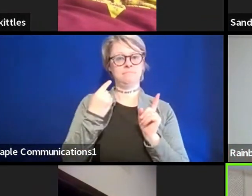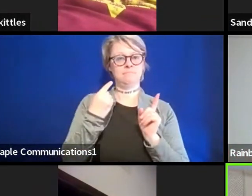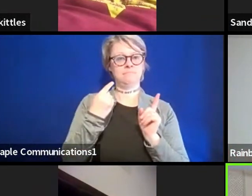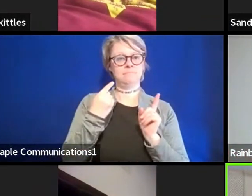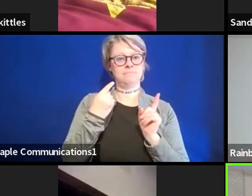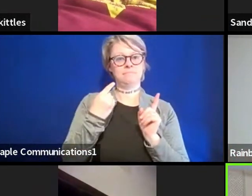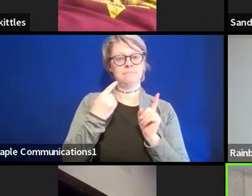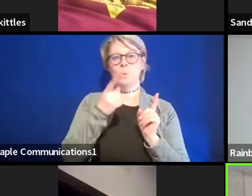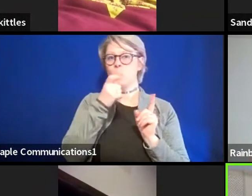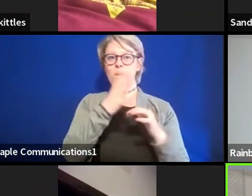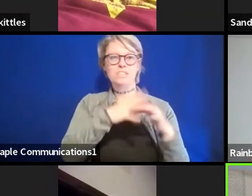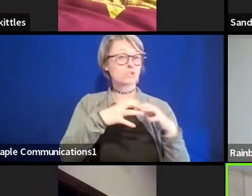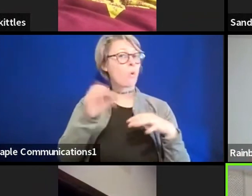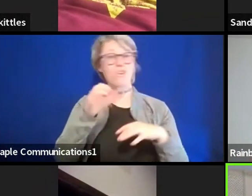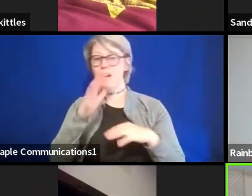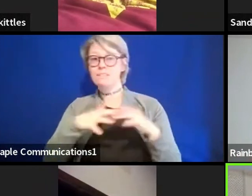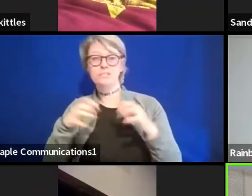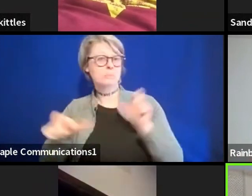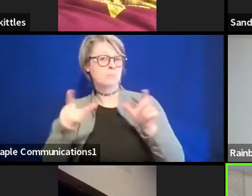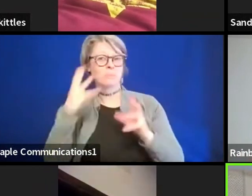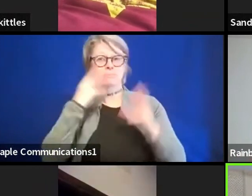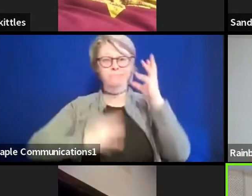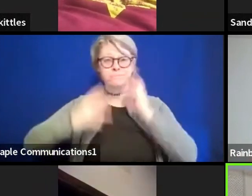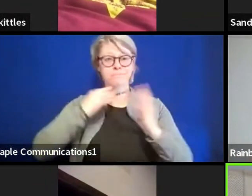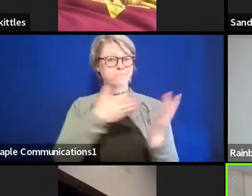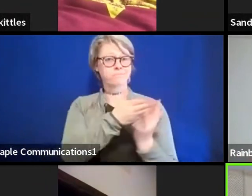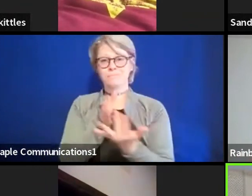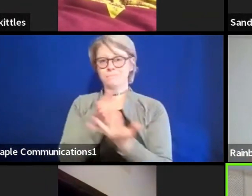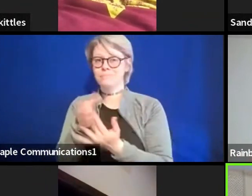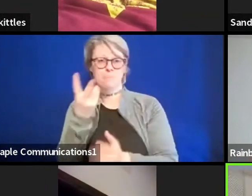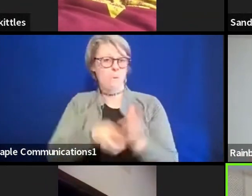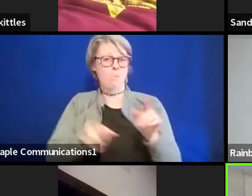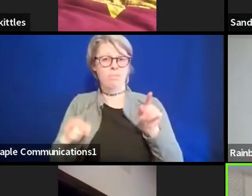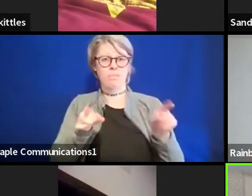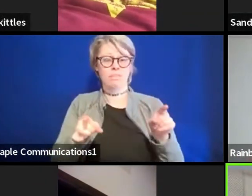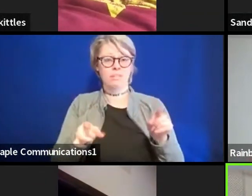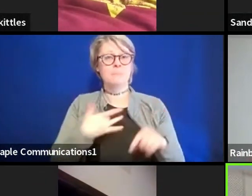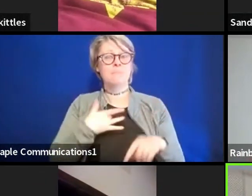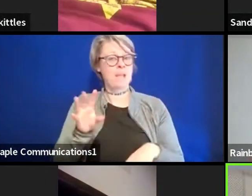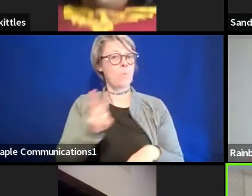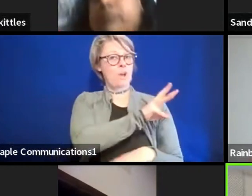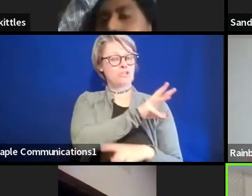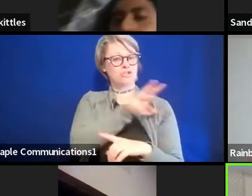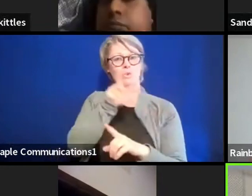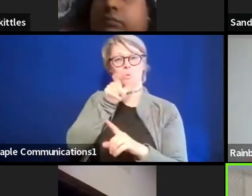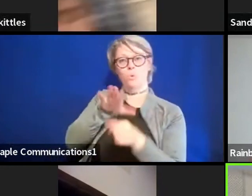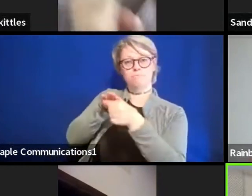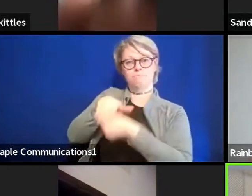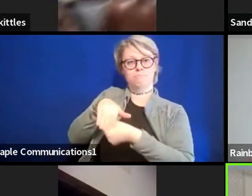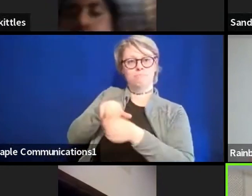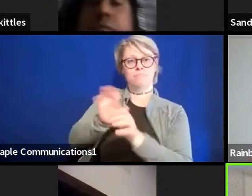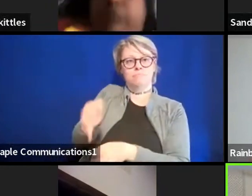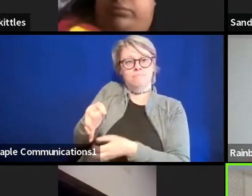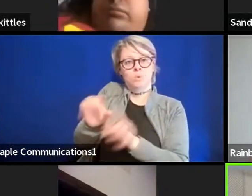like Indigenous, even non-Indigenous too. I've talked to I have non-Indigenous friends. They go through the same thing too. How we're marginalized in, different